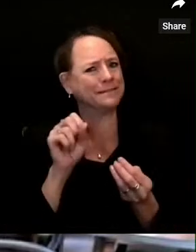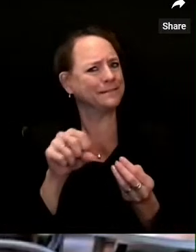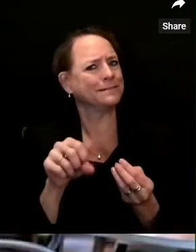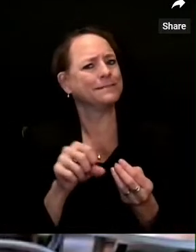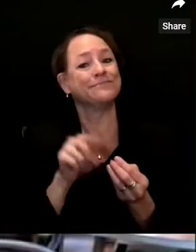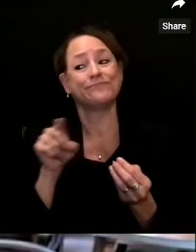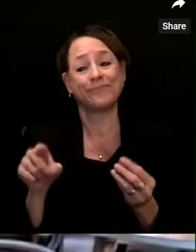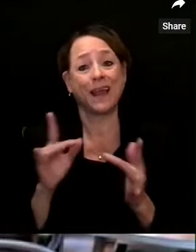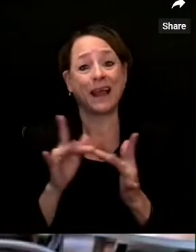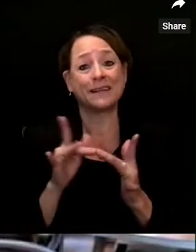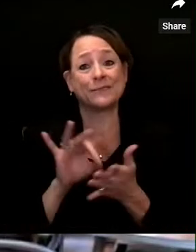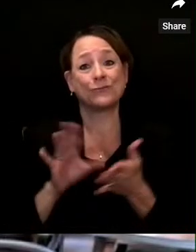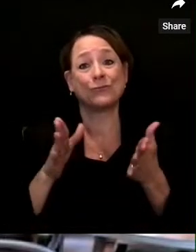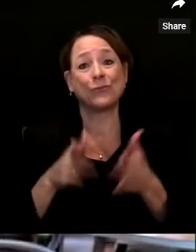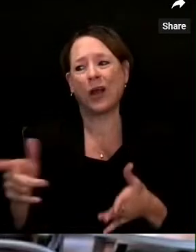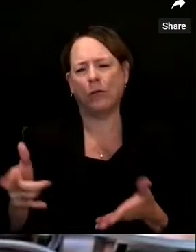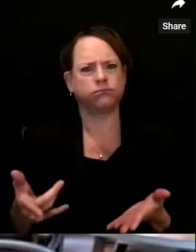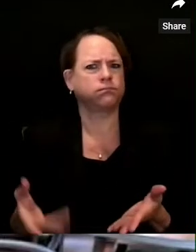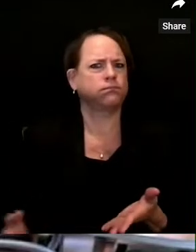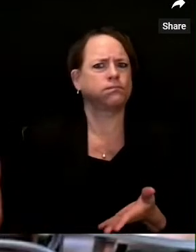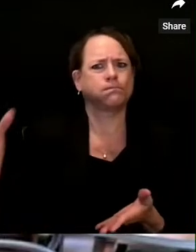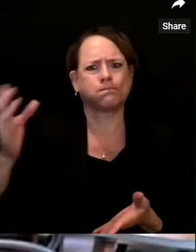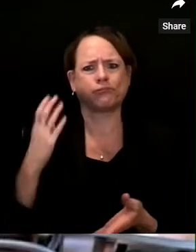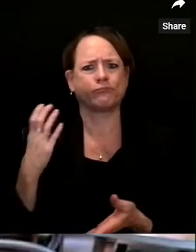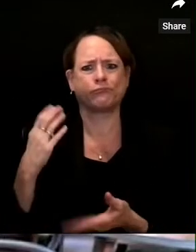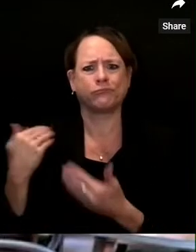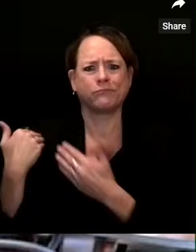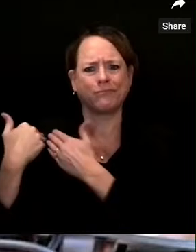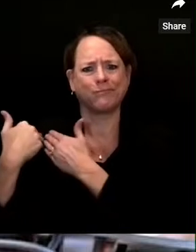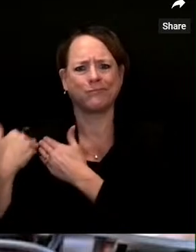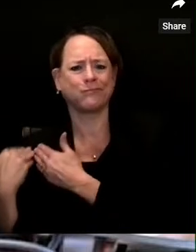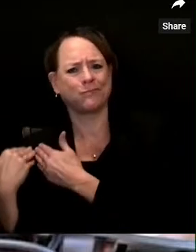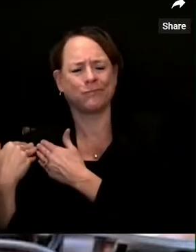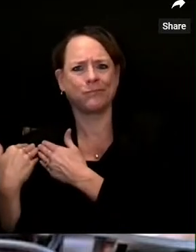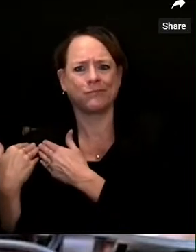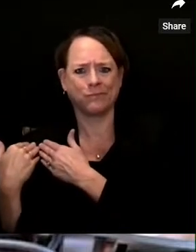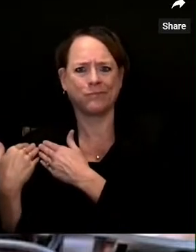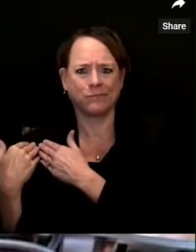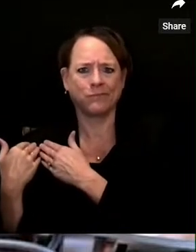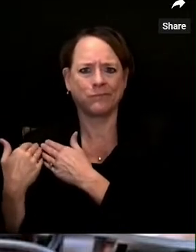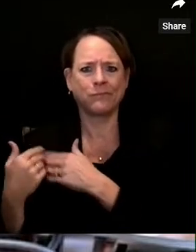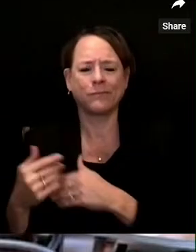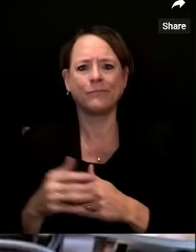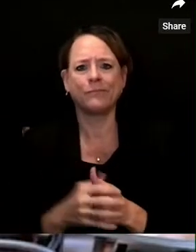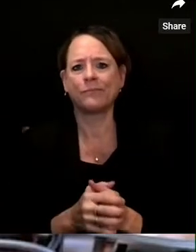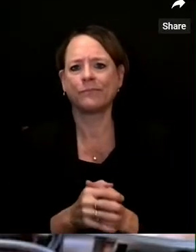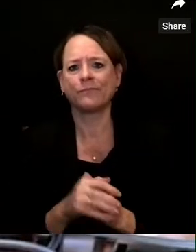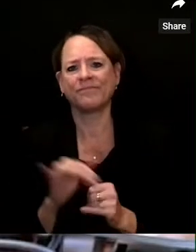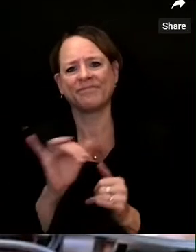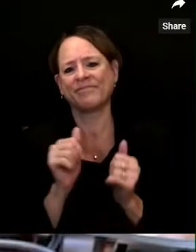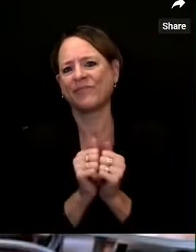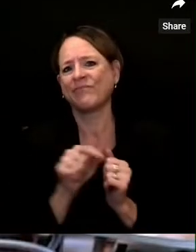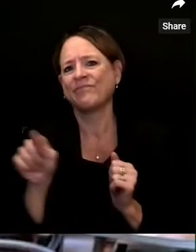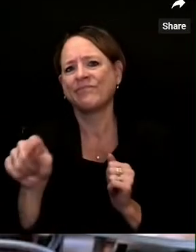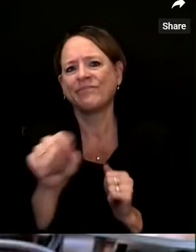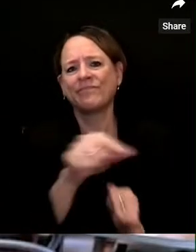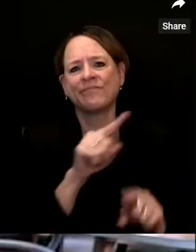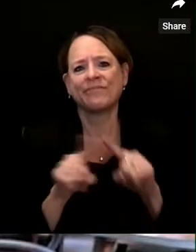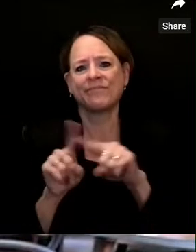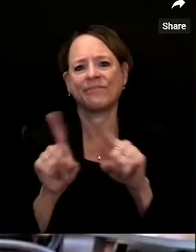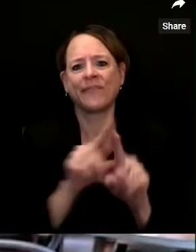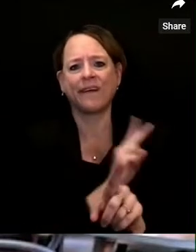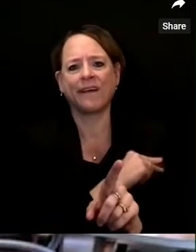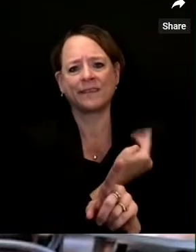other parts of the system as we've been talking about. With that said, it remains an important part of the strategy and it's something that we are